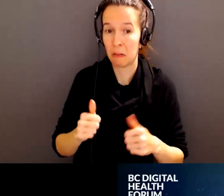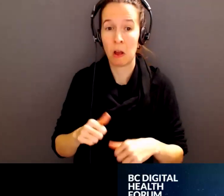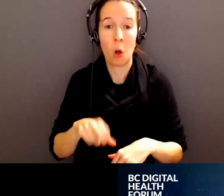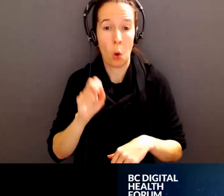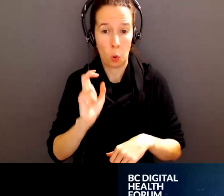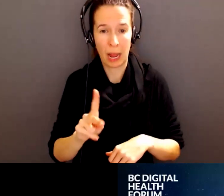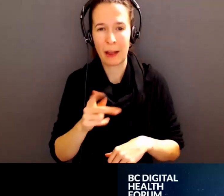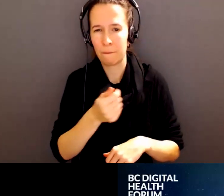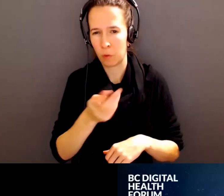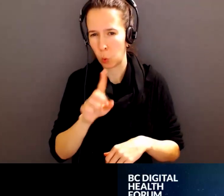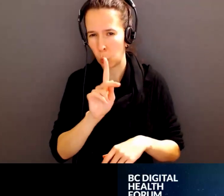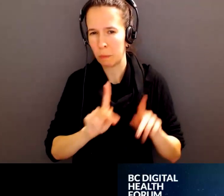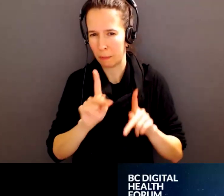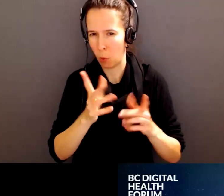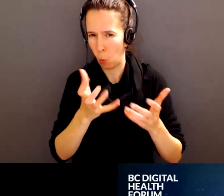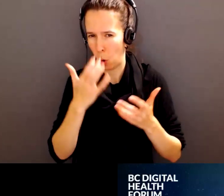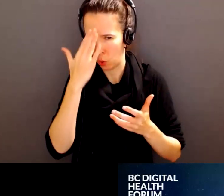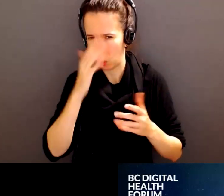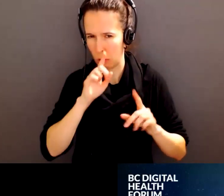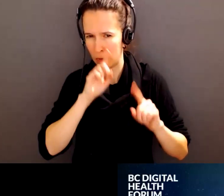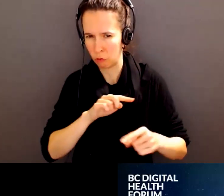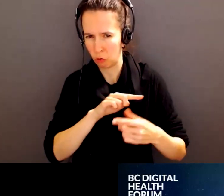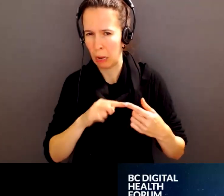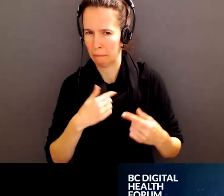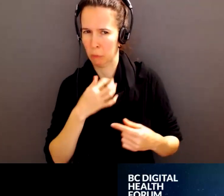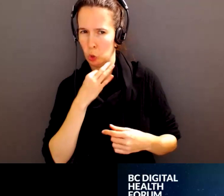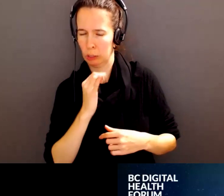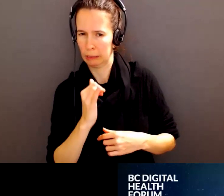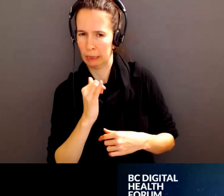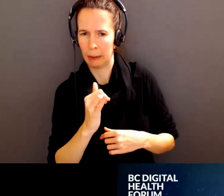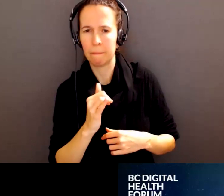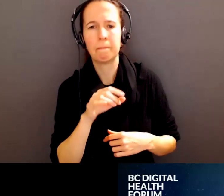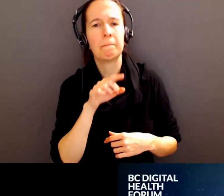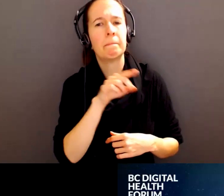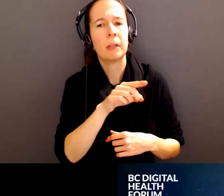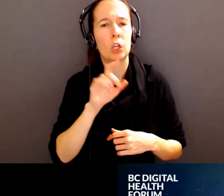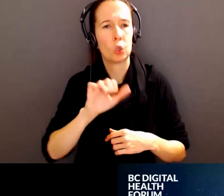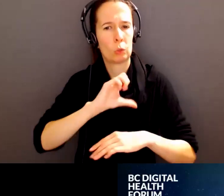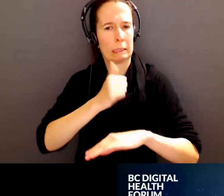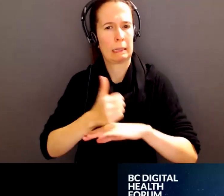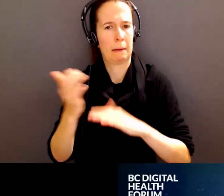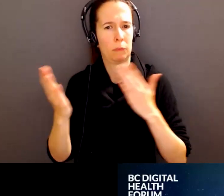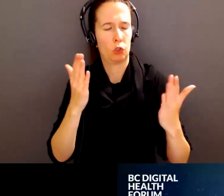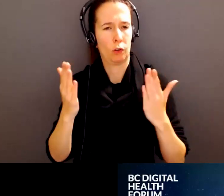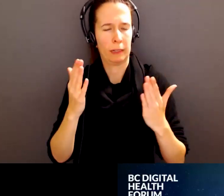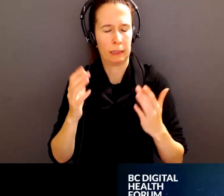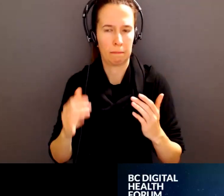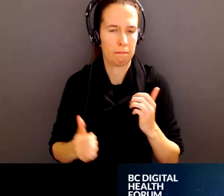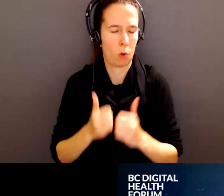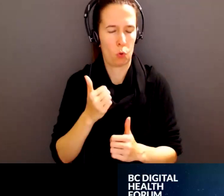I'm curious myself, what has been the biggest learning for you in setting up a service like this? Oh, wow.